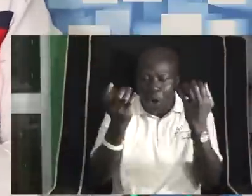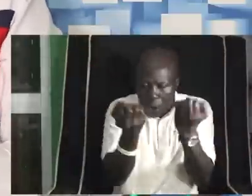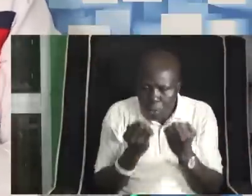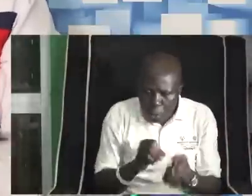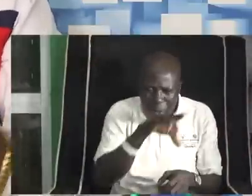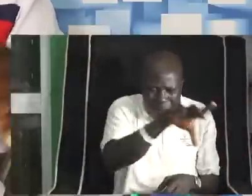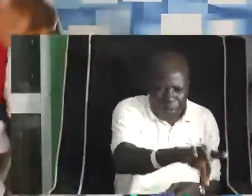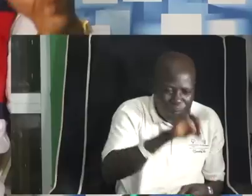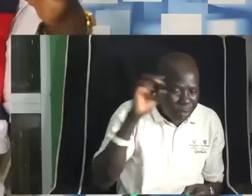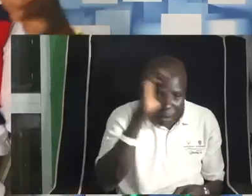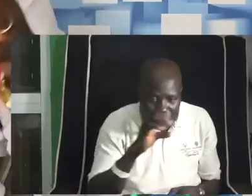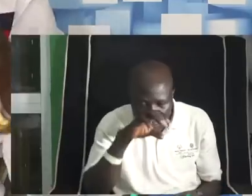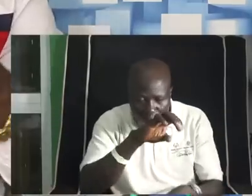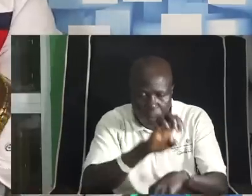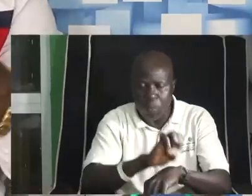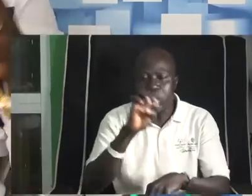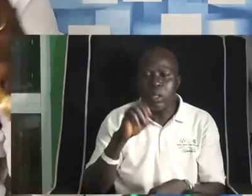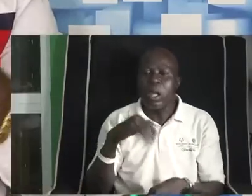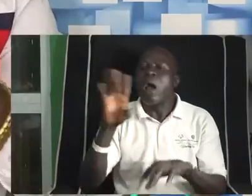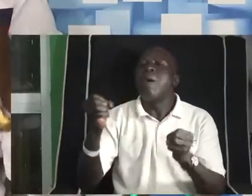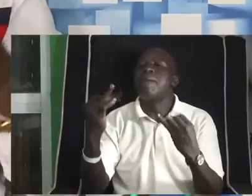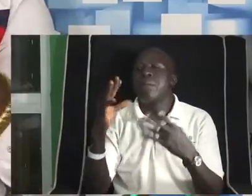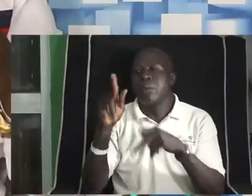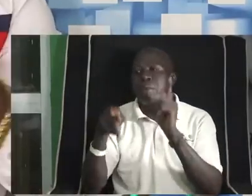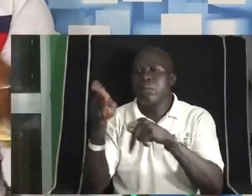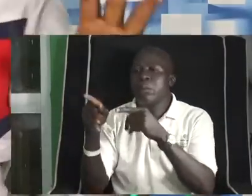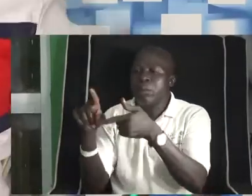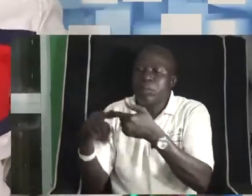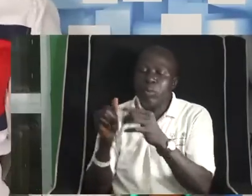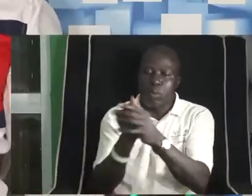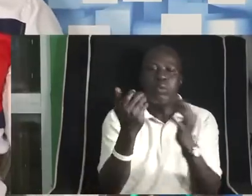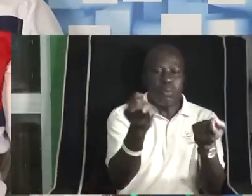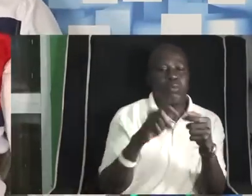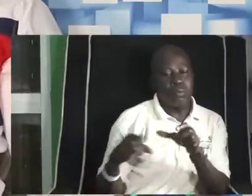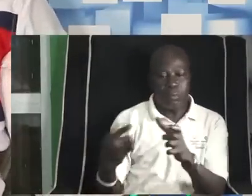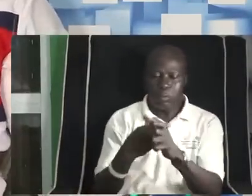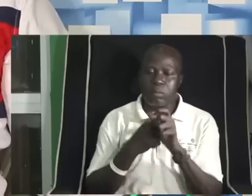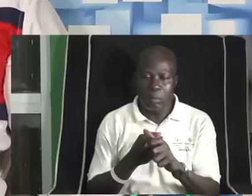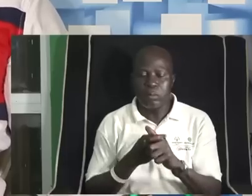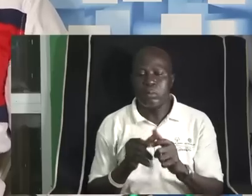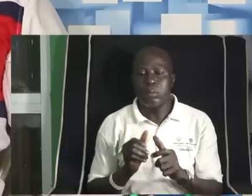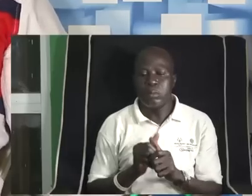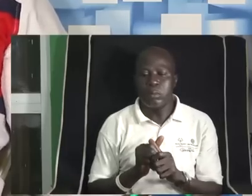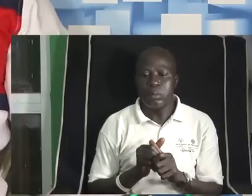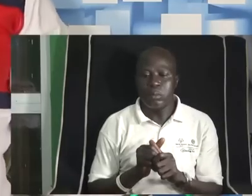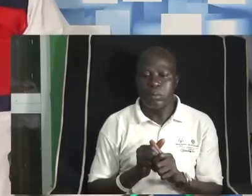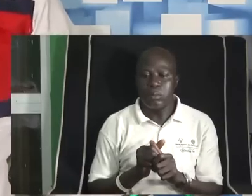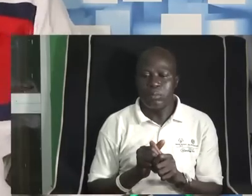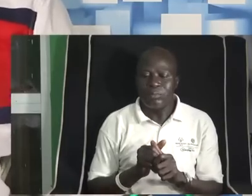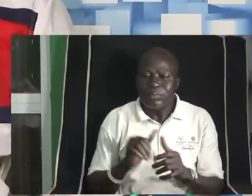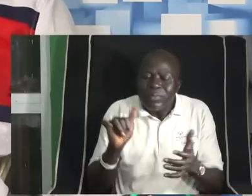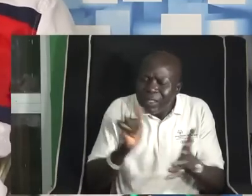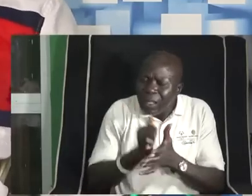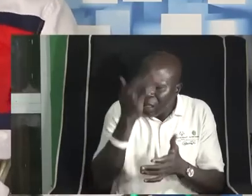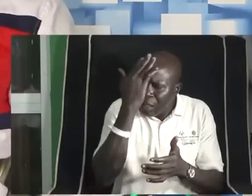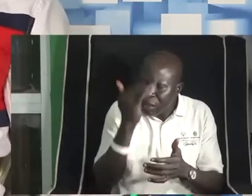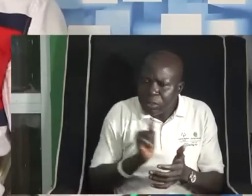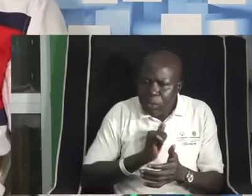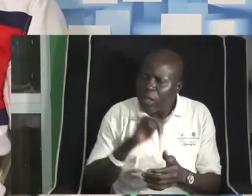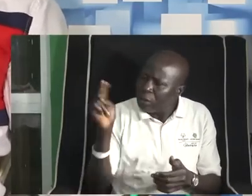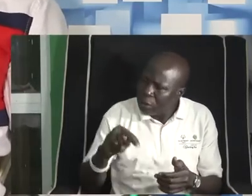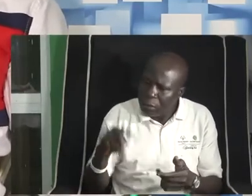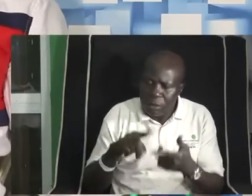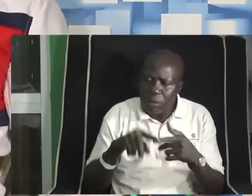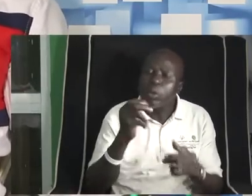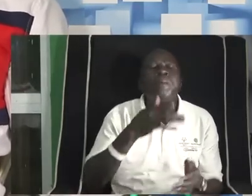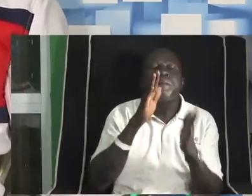appointment. Oh, you're seeking for appointment. Eyin melo lo fi pejo wa ni race yen. How many of you think you are on that race? Olo se gboro gbadura to tayo. That